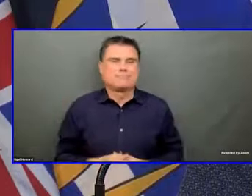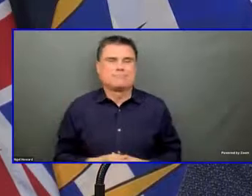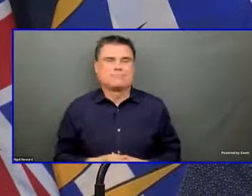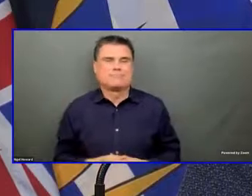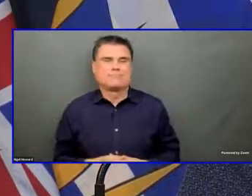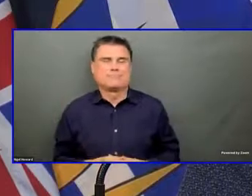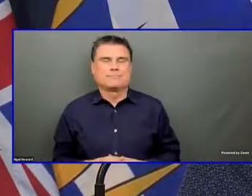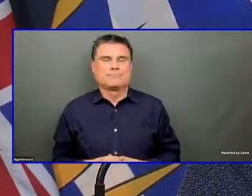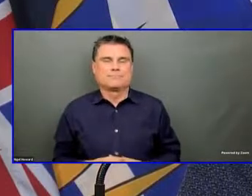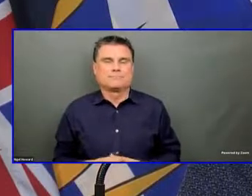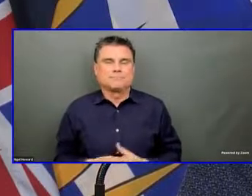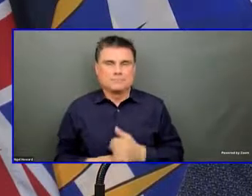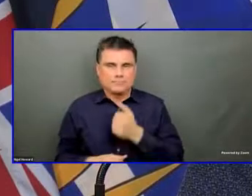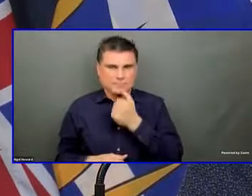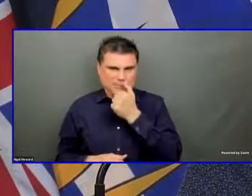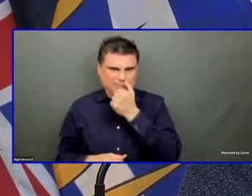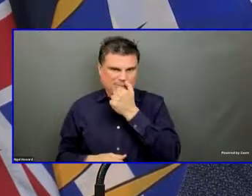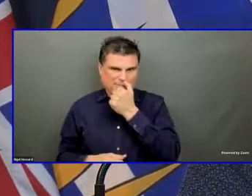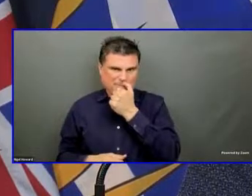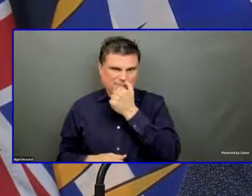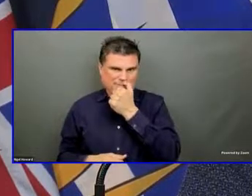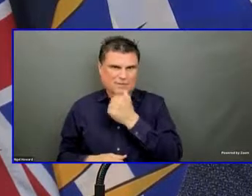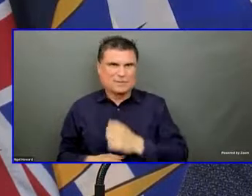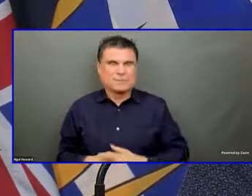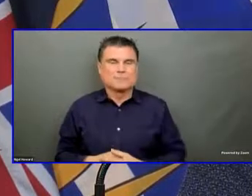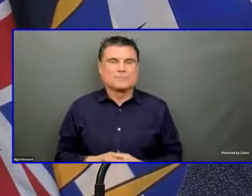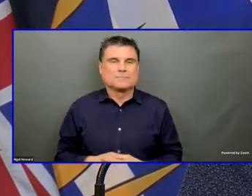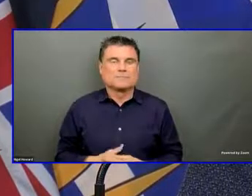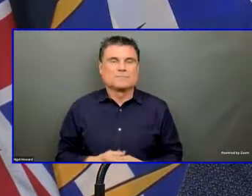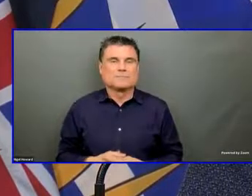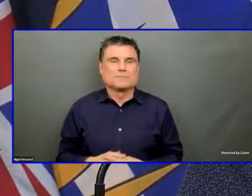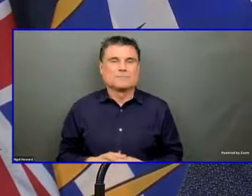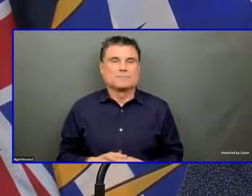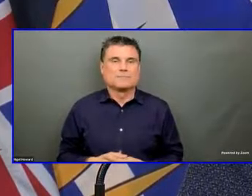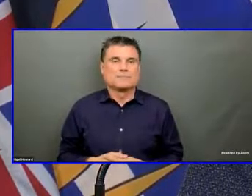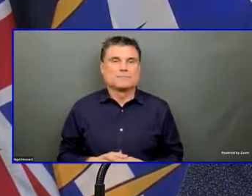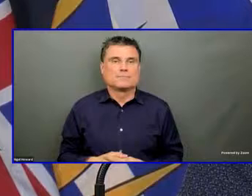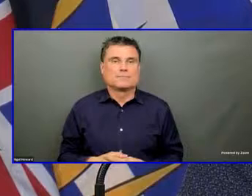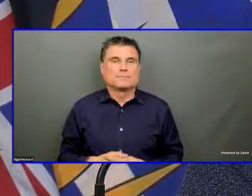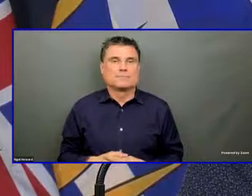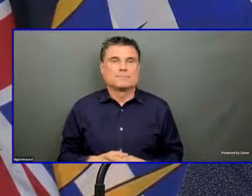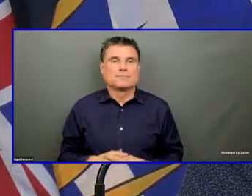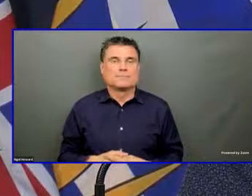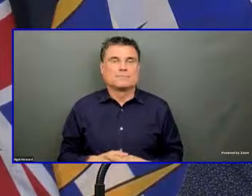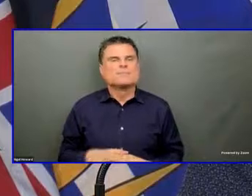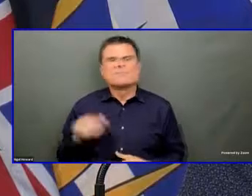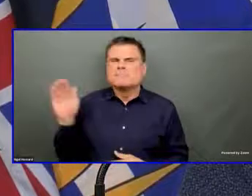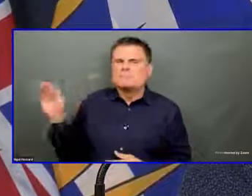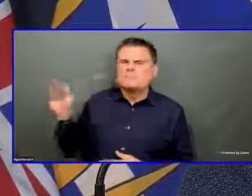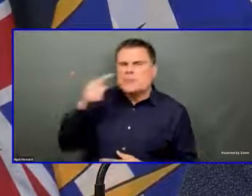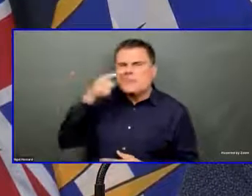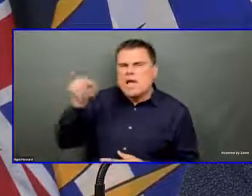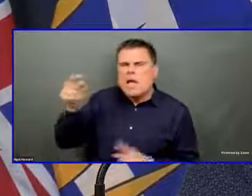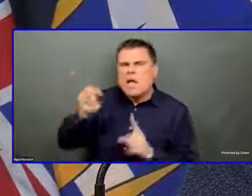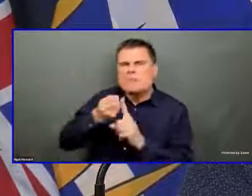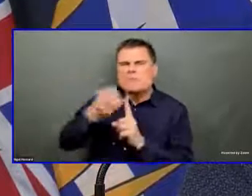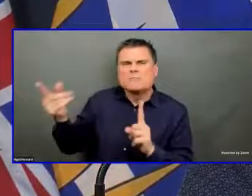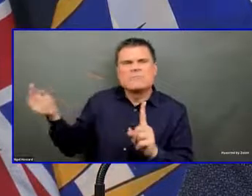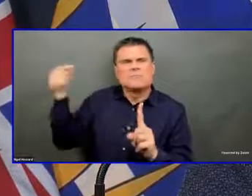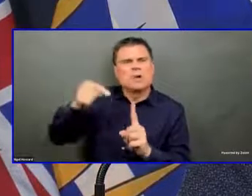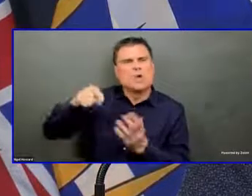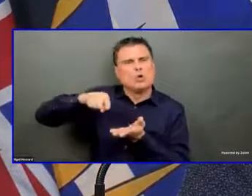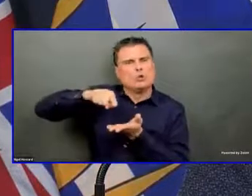I'm wondering if you can talk about the investigation going on in the European Union related to